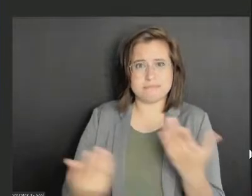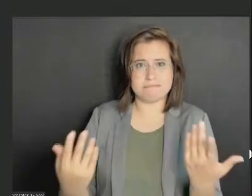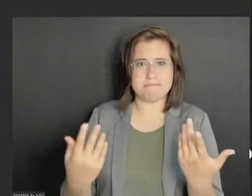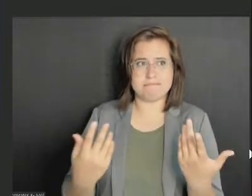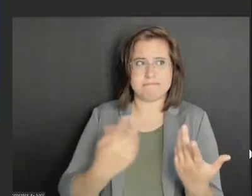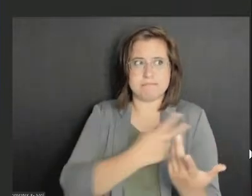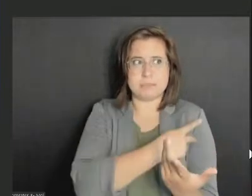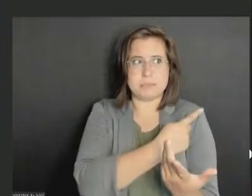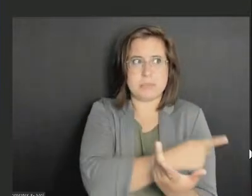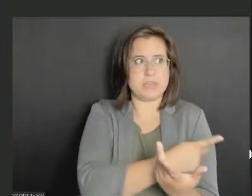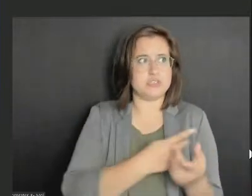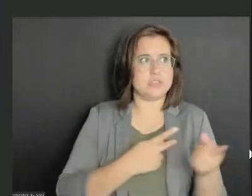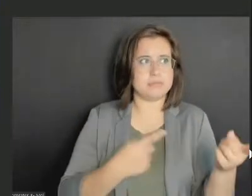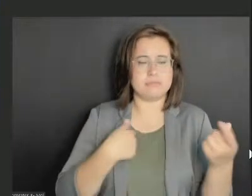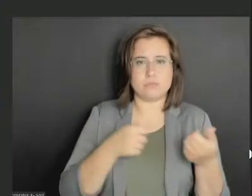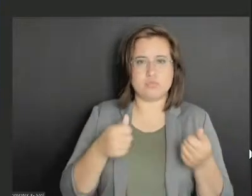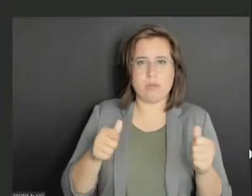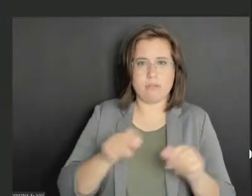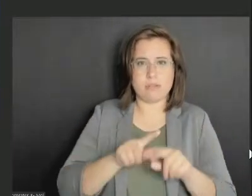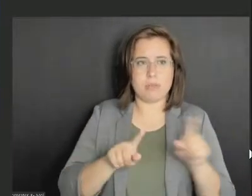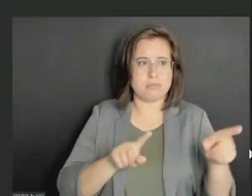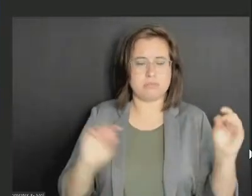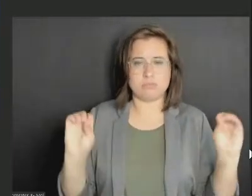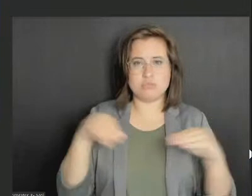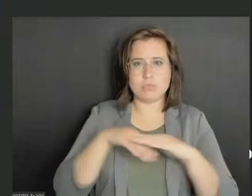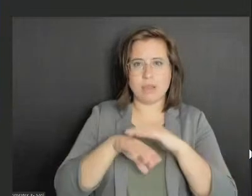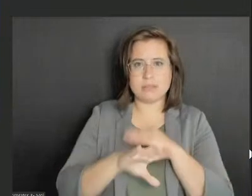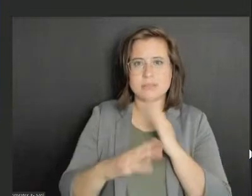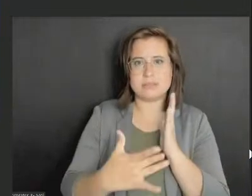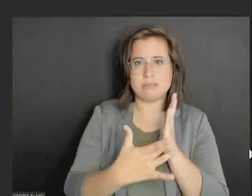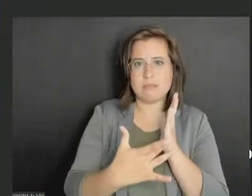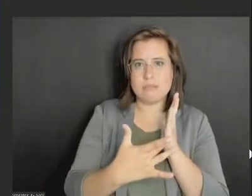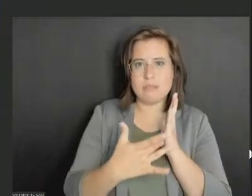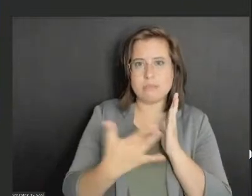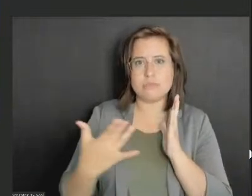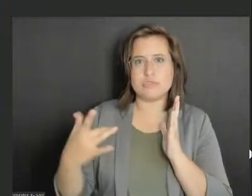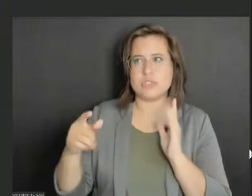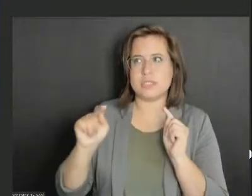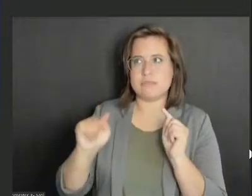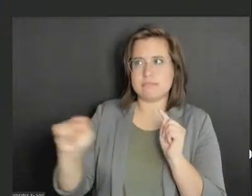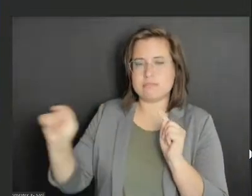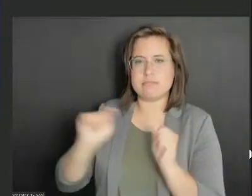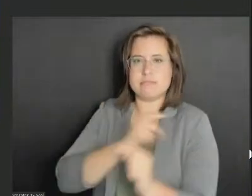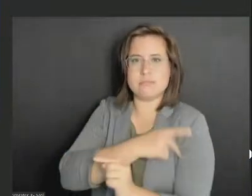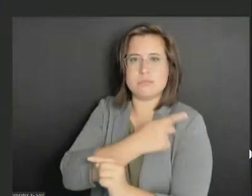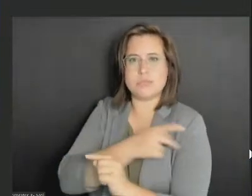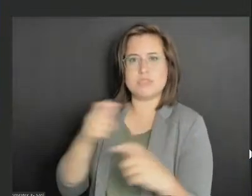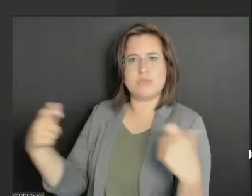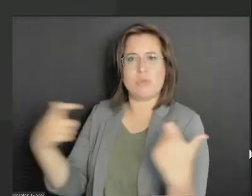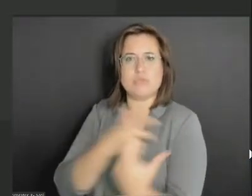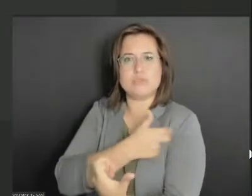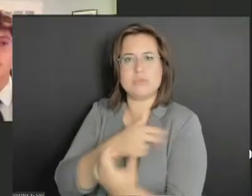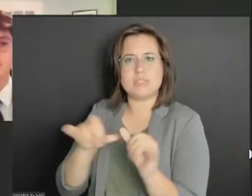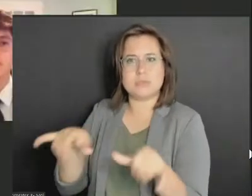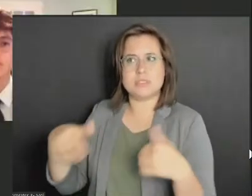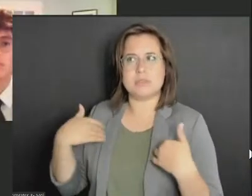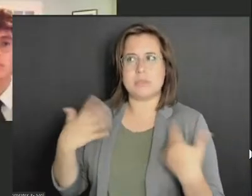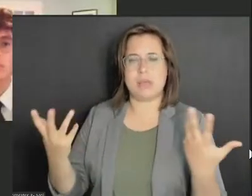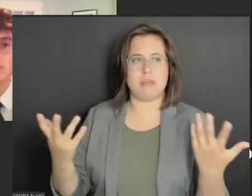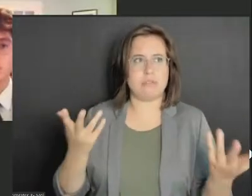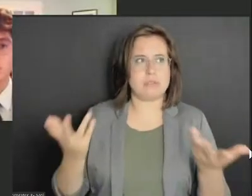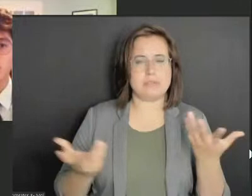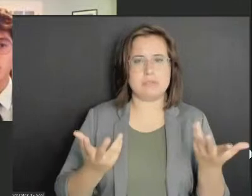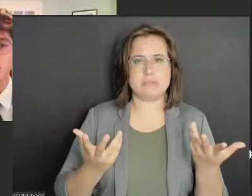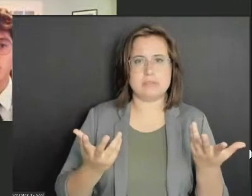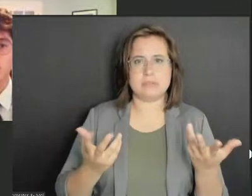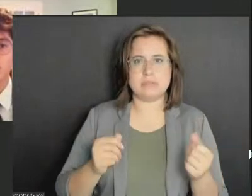patients because they didn't have access to the technologies that the patients of the large hospital systems had. Now, fortunately,